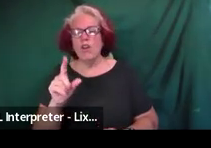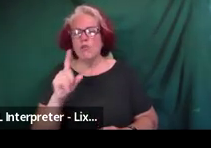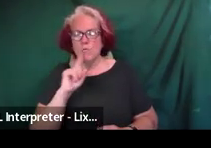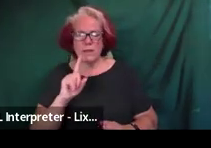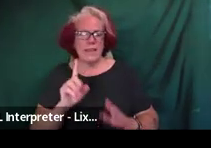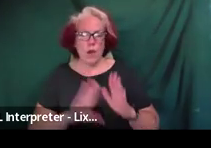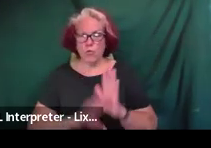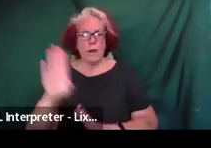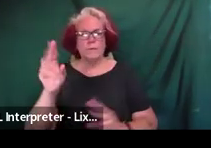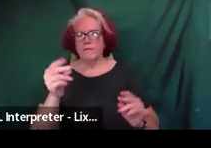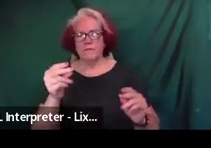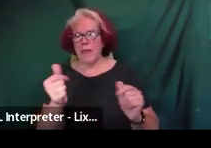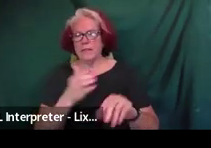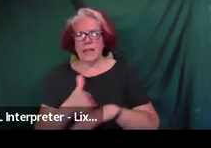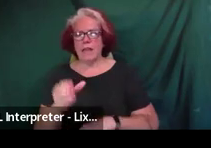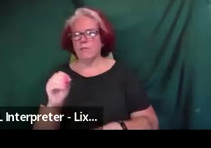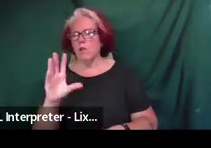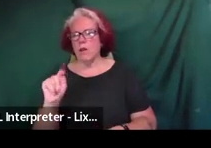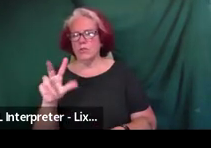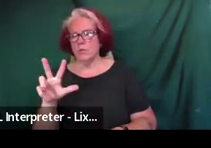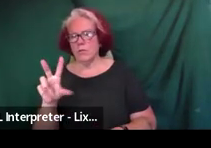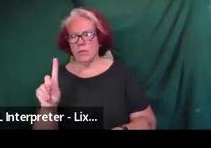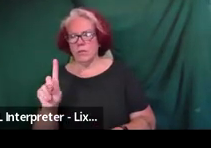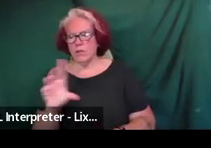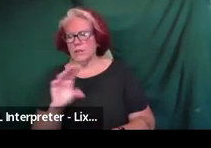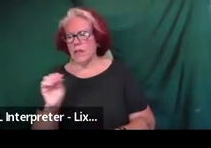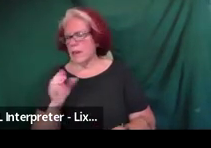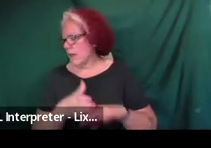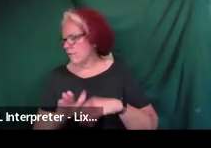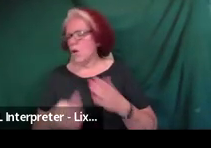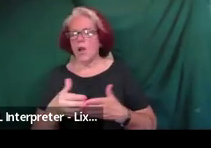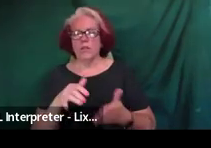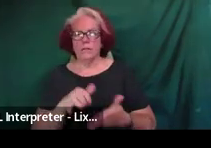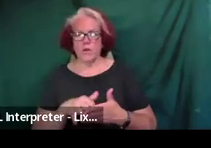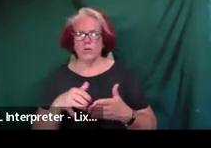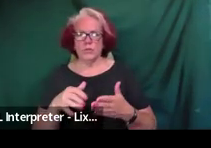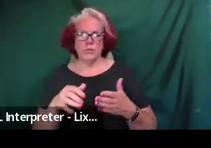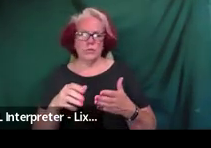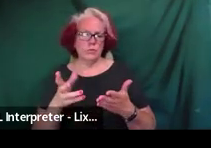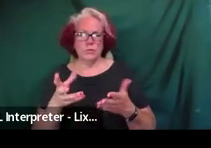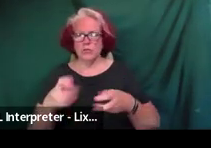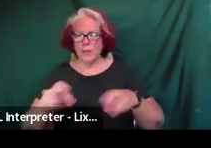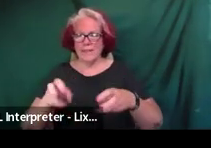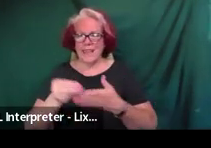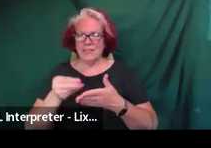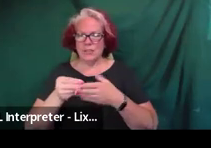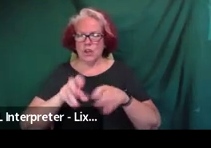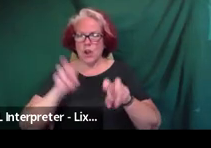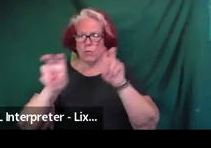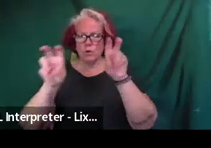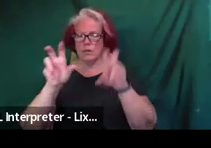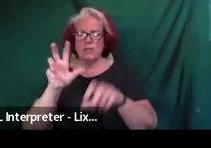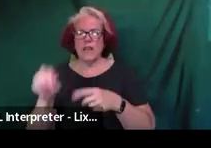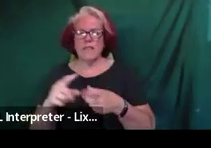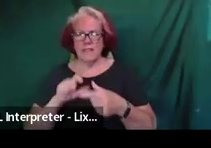very quickly after October 31st and that after all of those transactions are posted so that staff can prepare